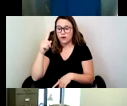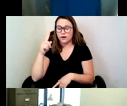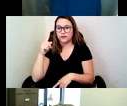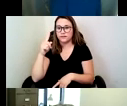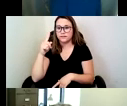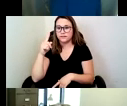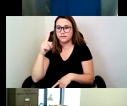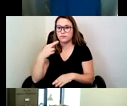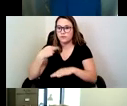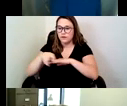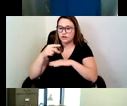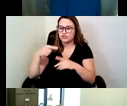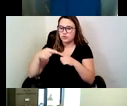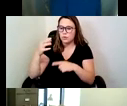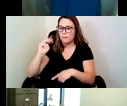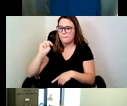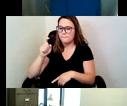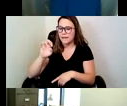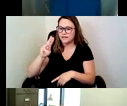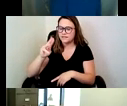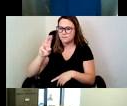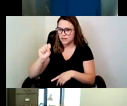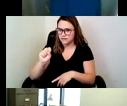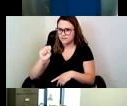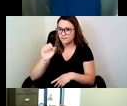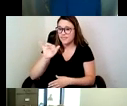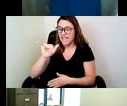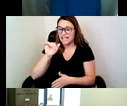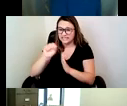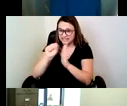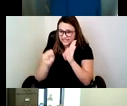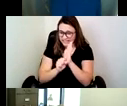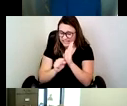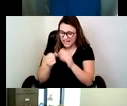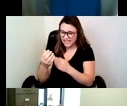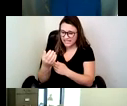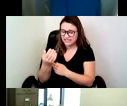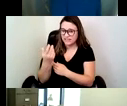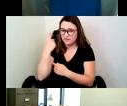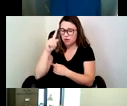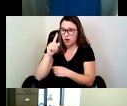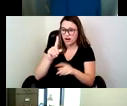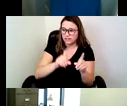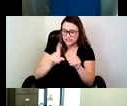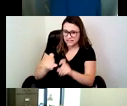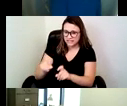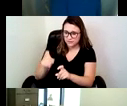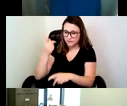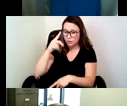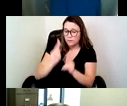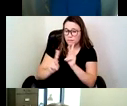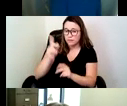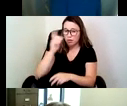to Maximus. Maximus is the state arm of assessments for persons looking for long-term care